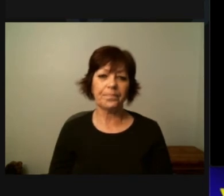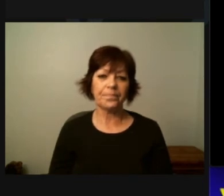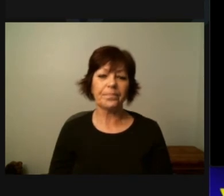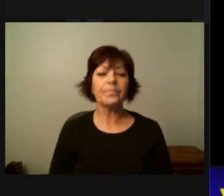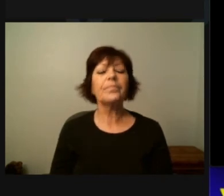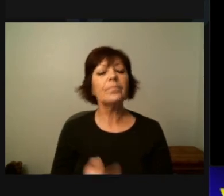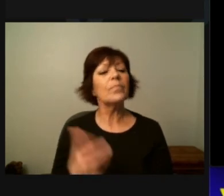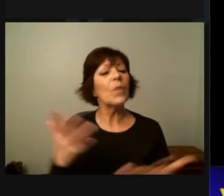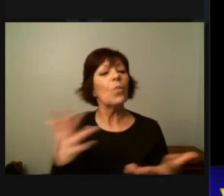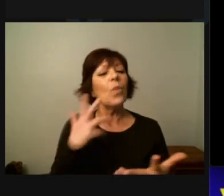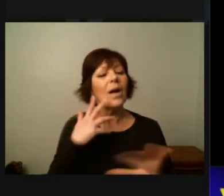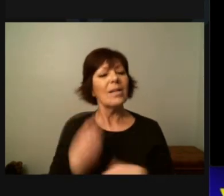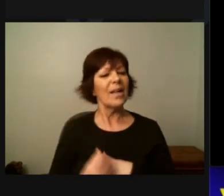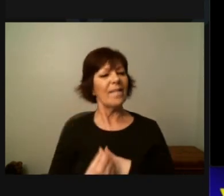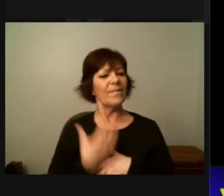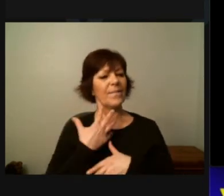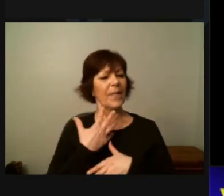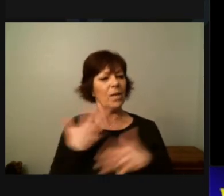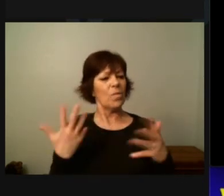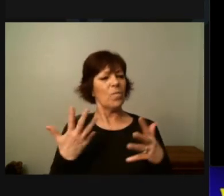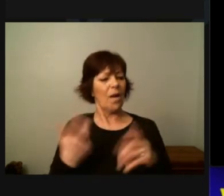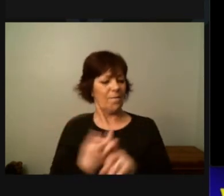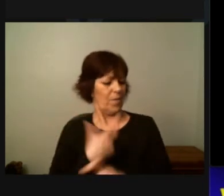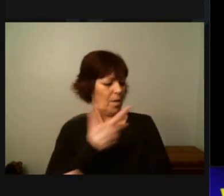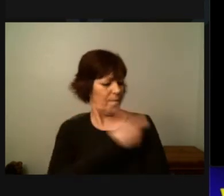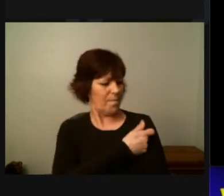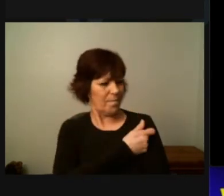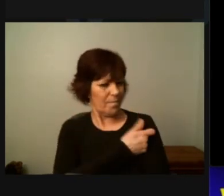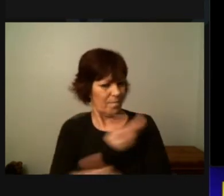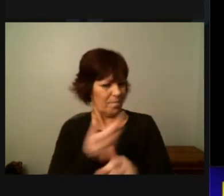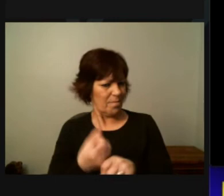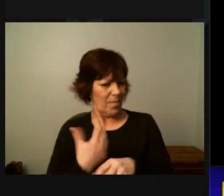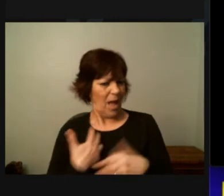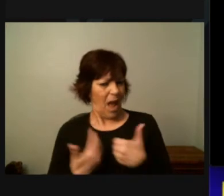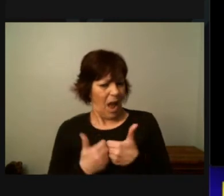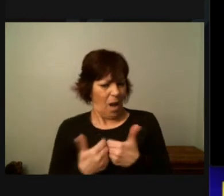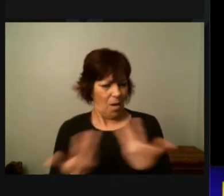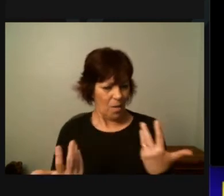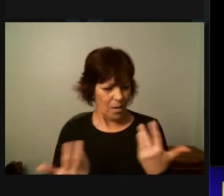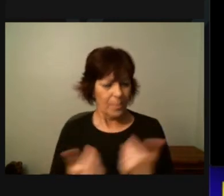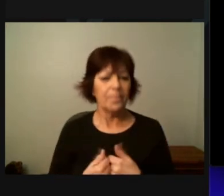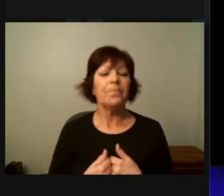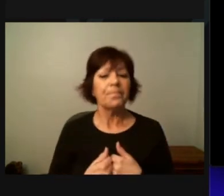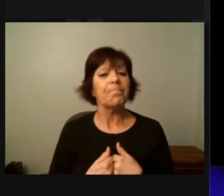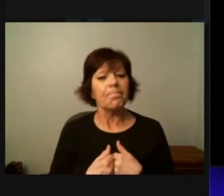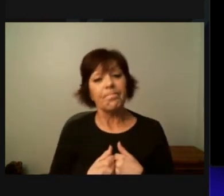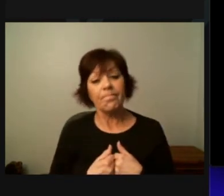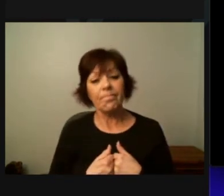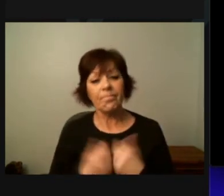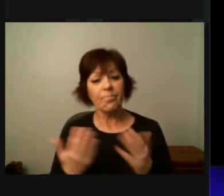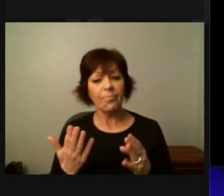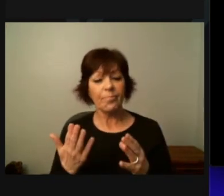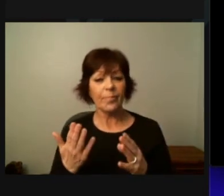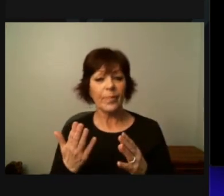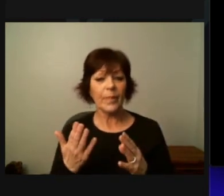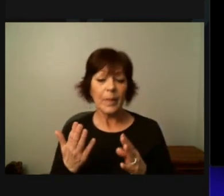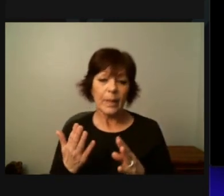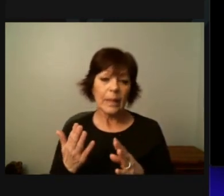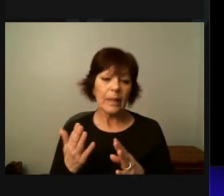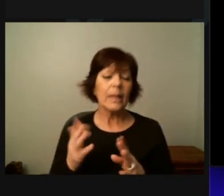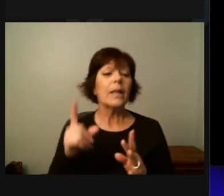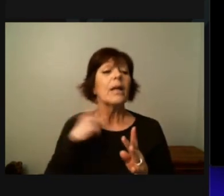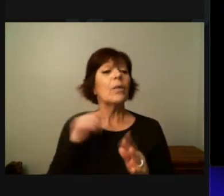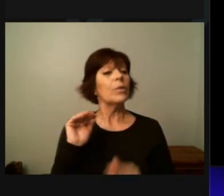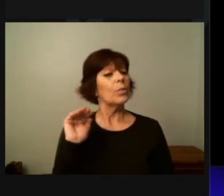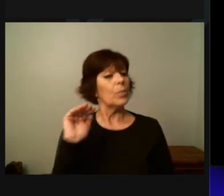So what are some of the side effects of the COVID-19 vaccine? Well, before we review this, let me